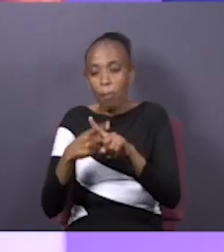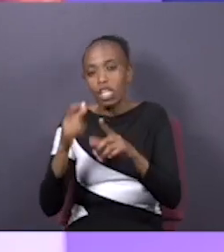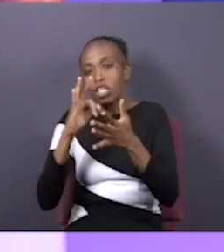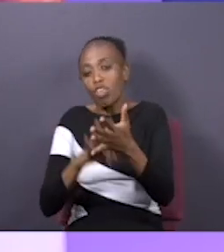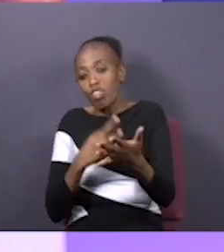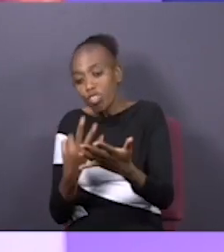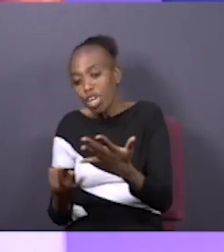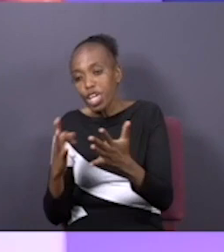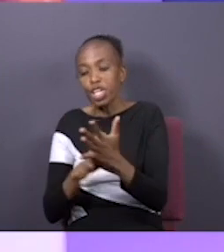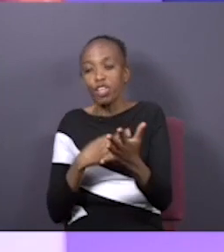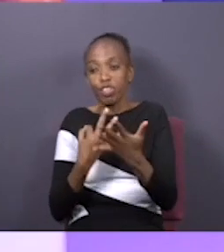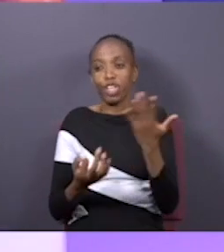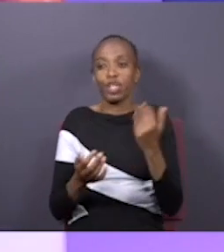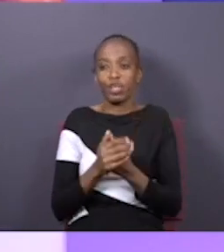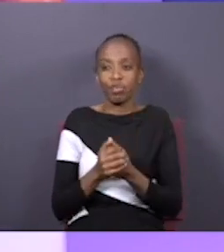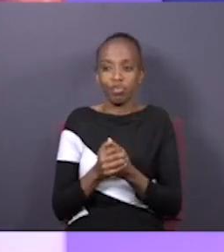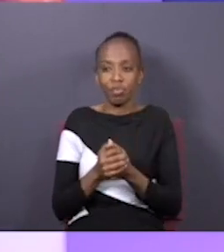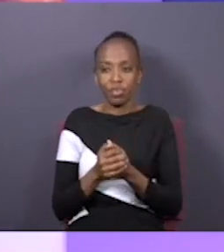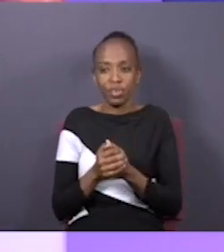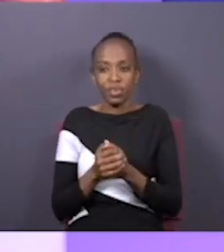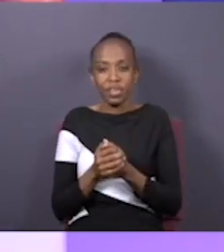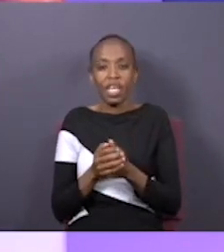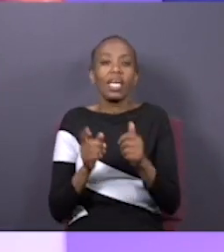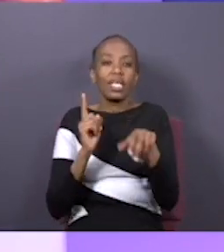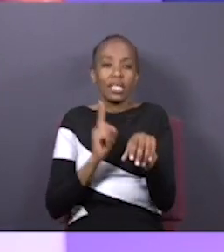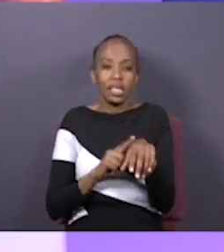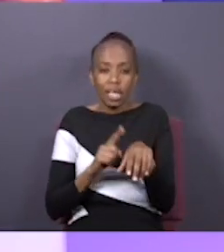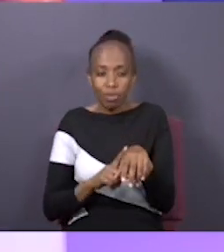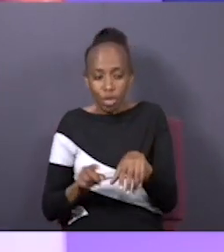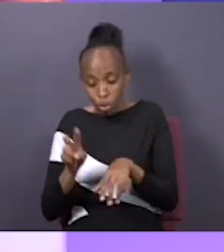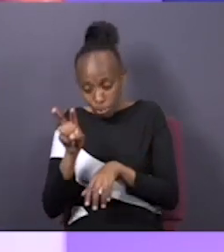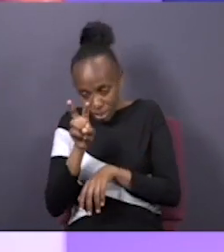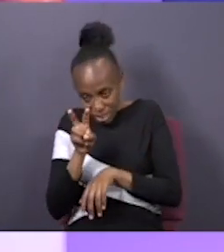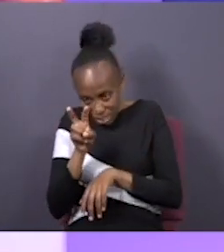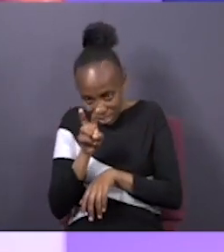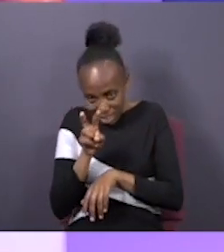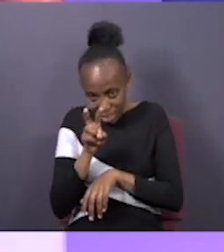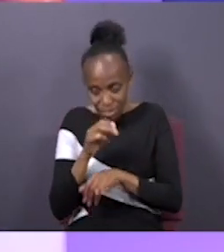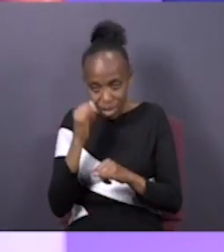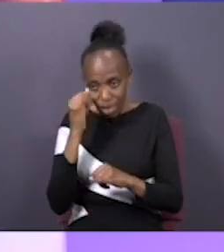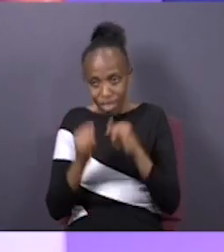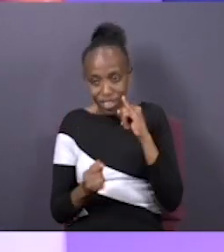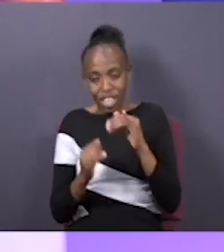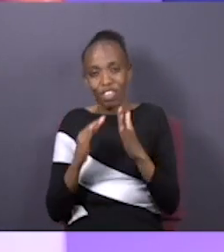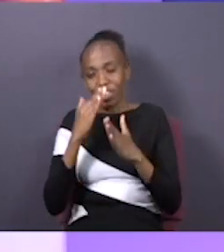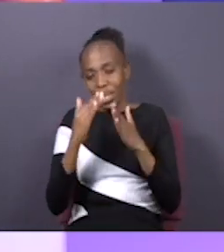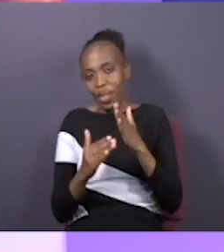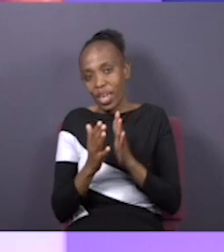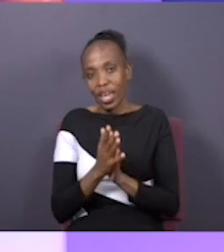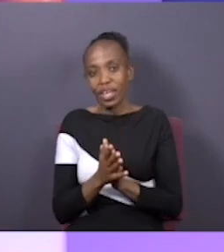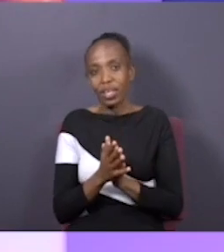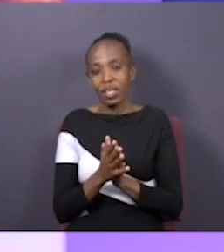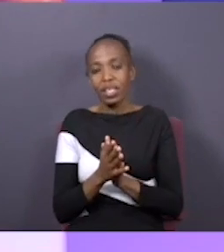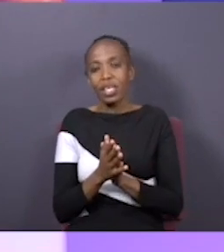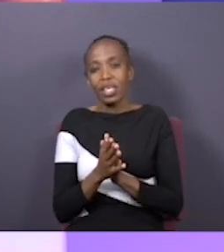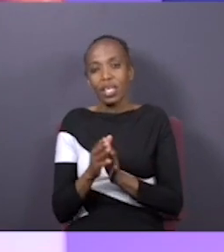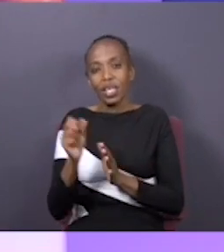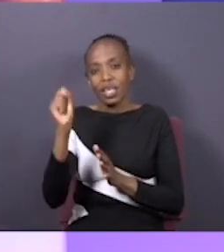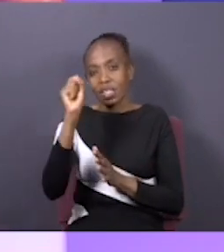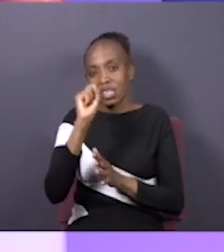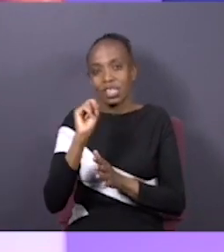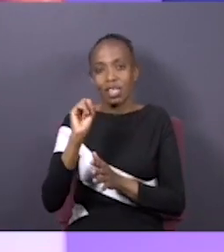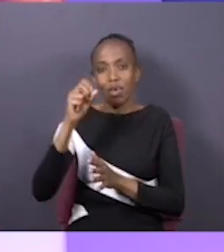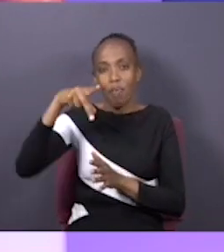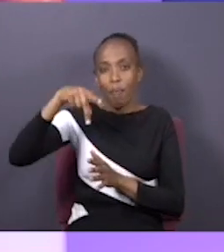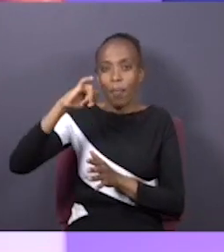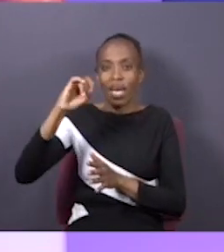failing. And when he observed it, at the final end, the spider